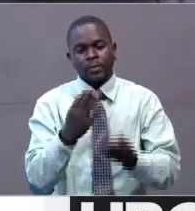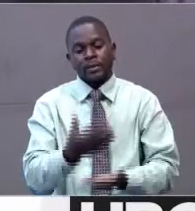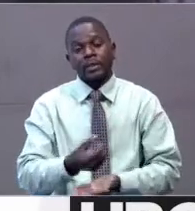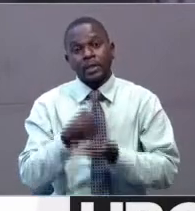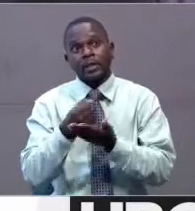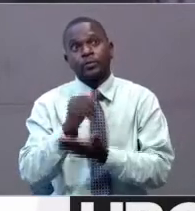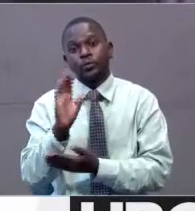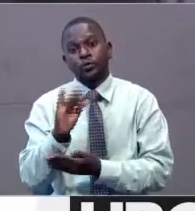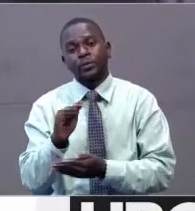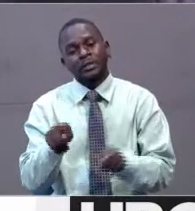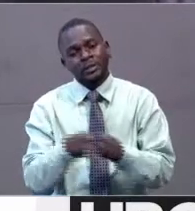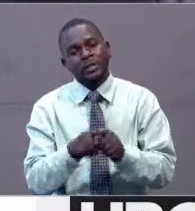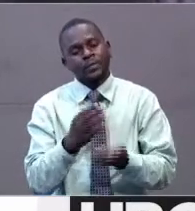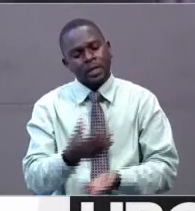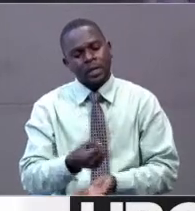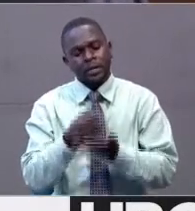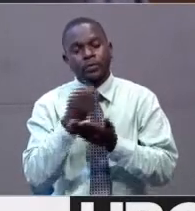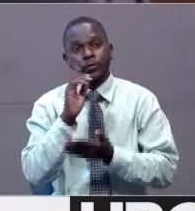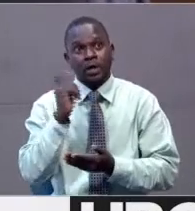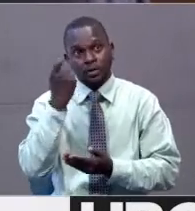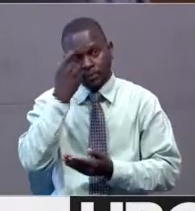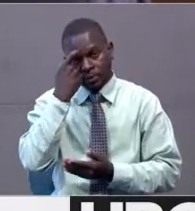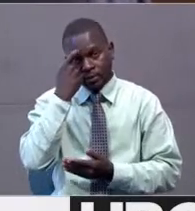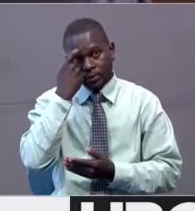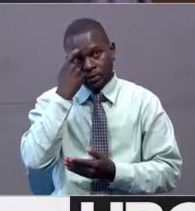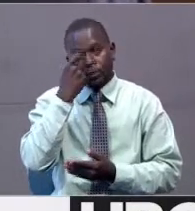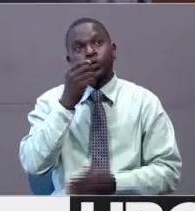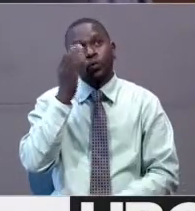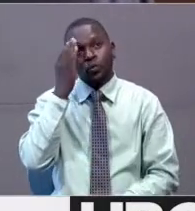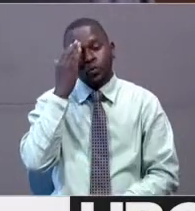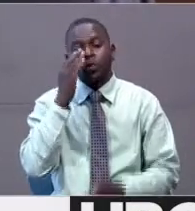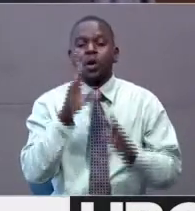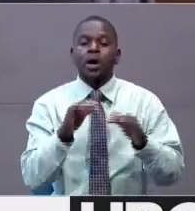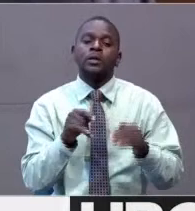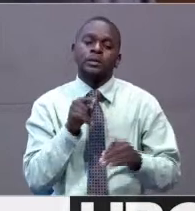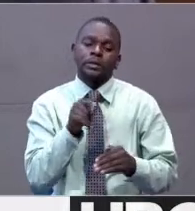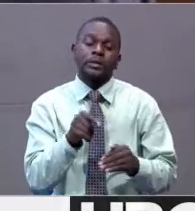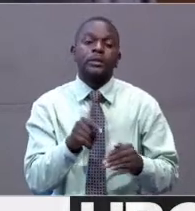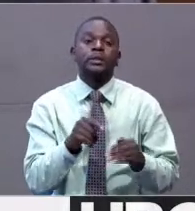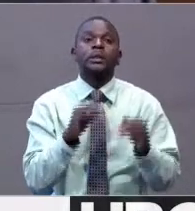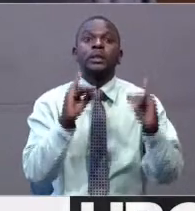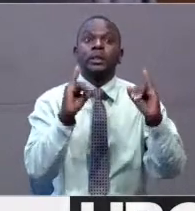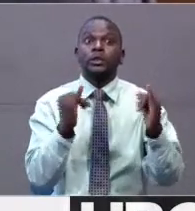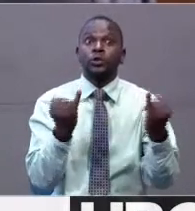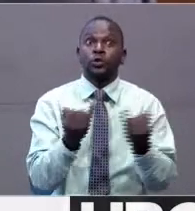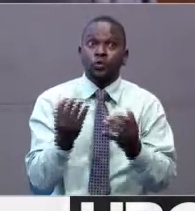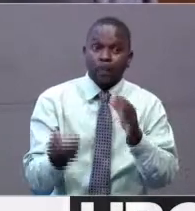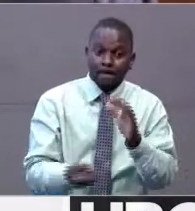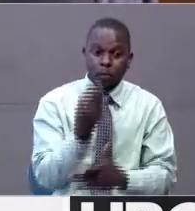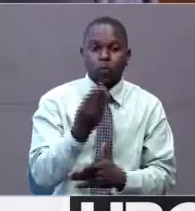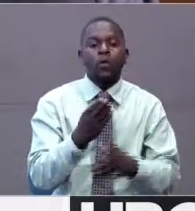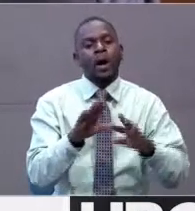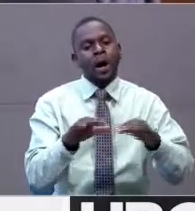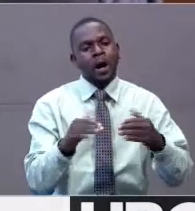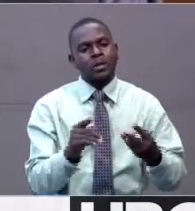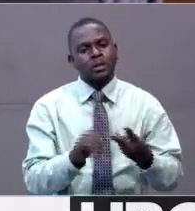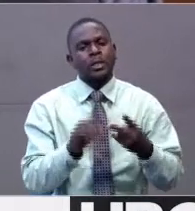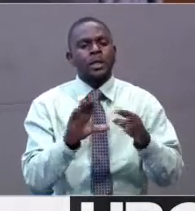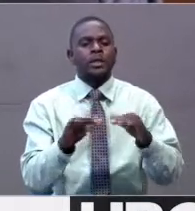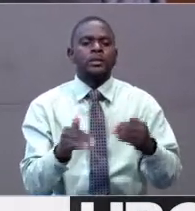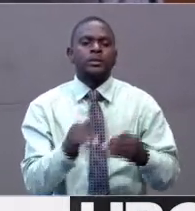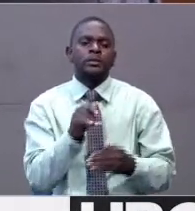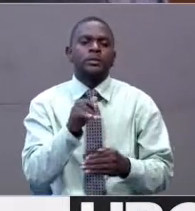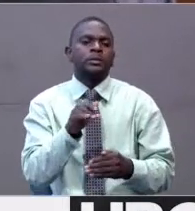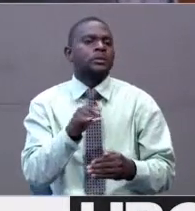and must help government to know how these institutions came to be there and how come that